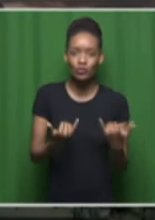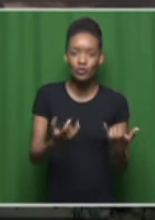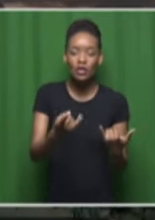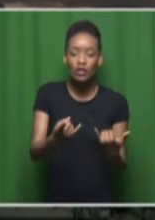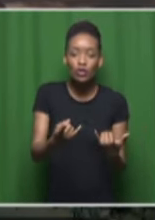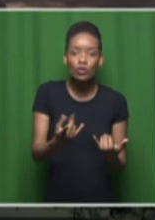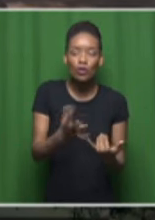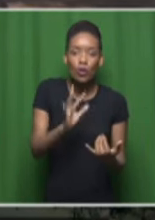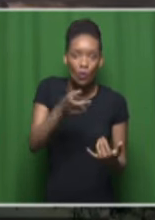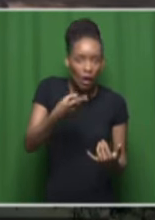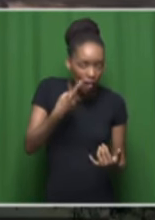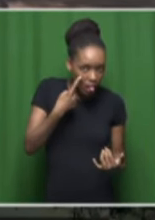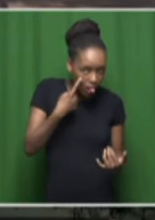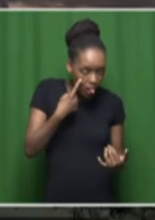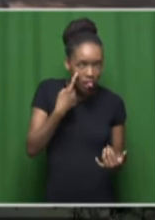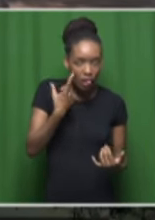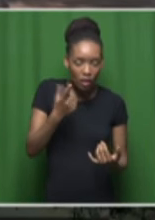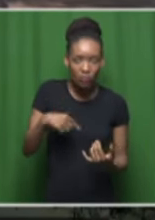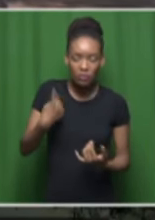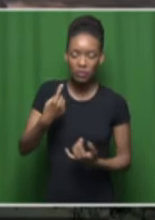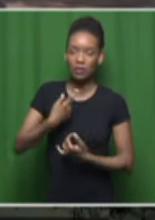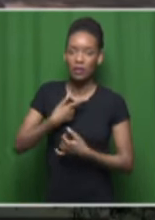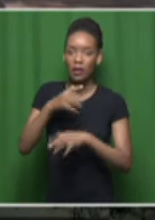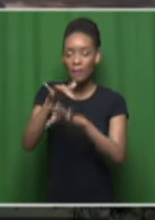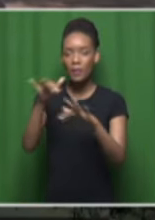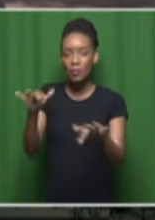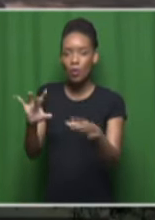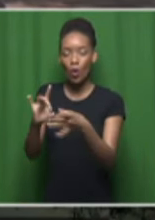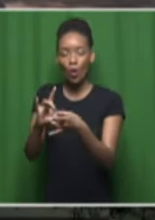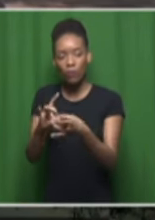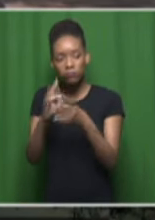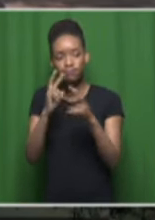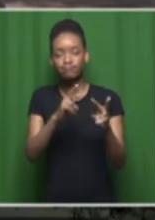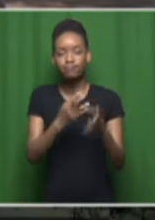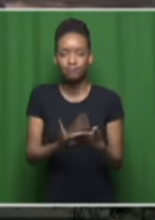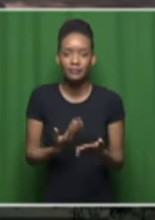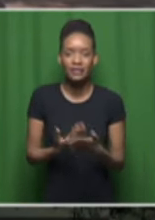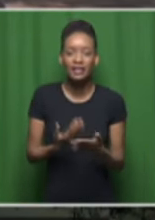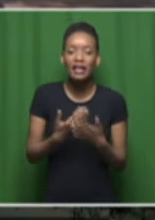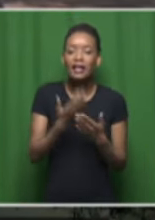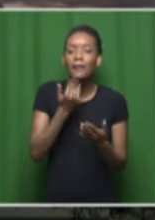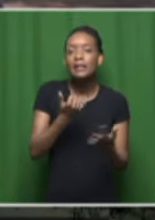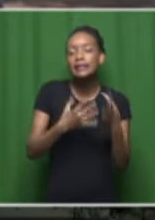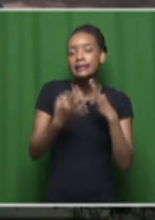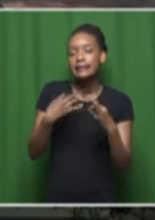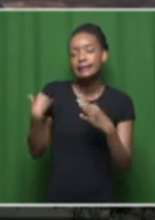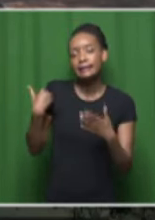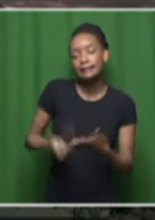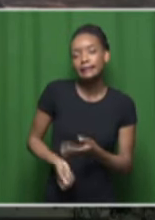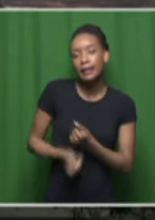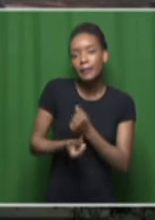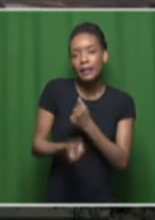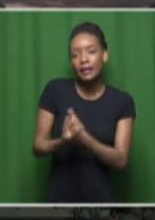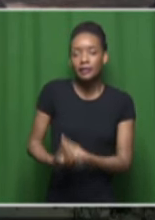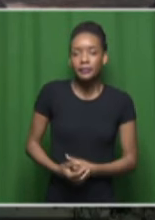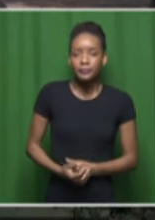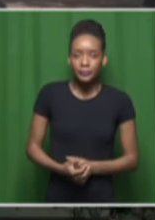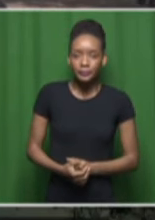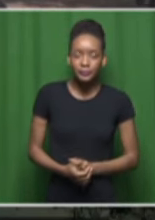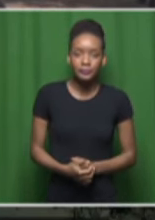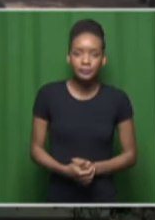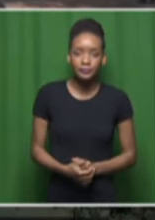be witnessing, and so are our viewers here on SABC News. Perhaps you can talk to us already what's been going on.